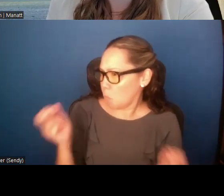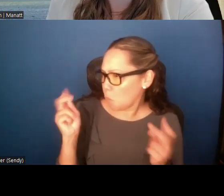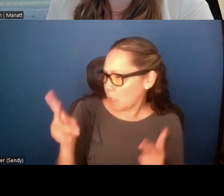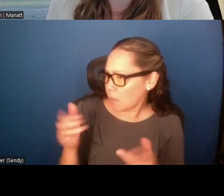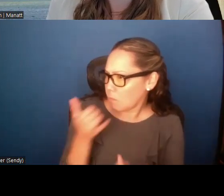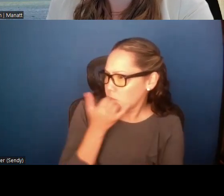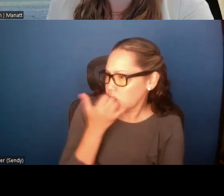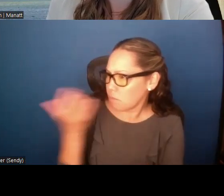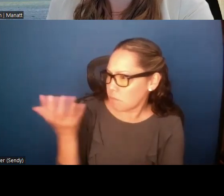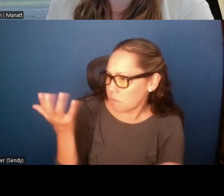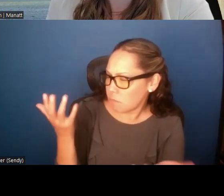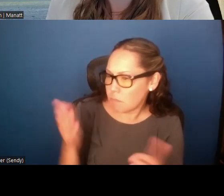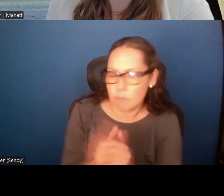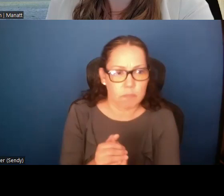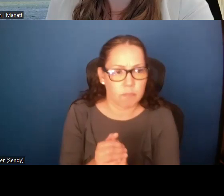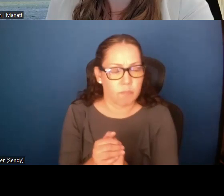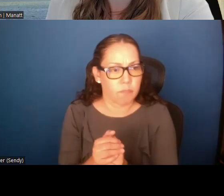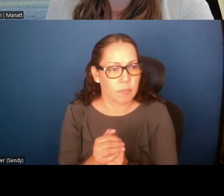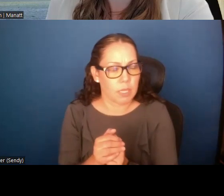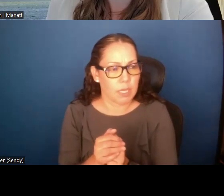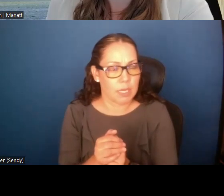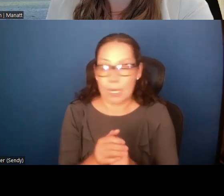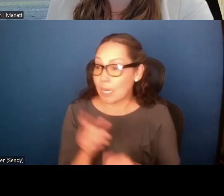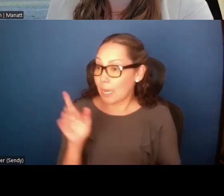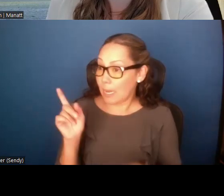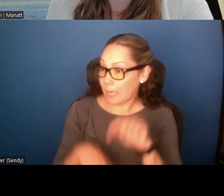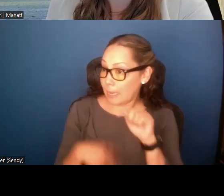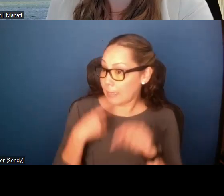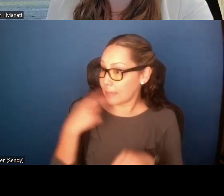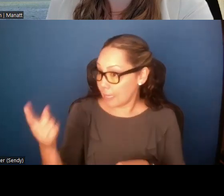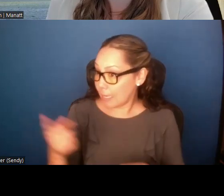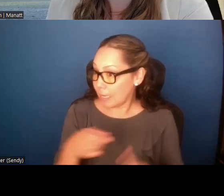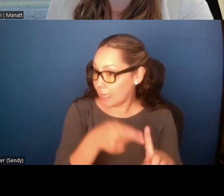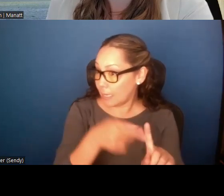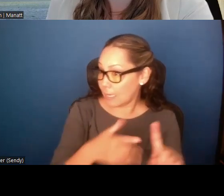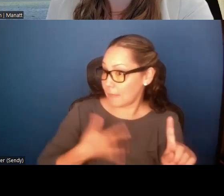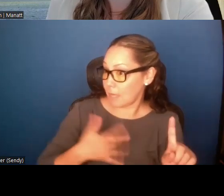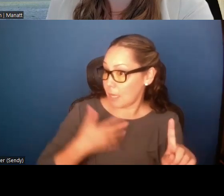so hard for me to say, well, my brother, I can't say, hey, my brother said he's feeling depressed.